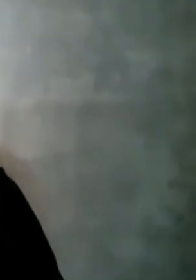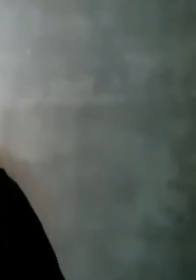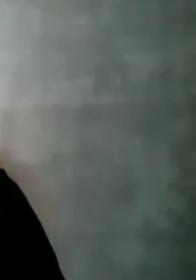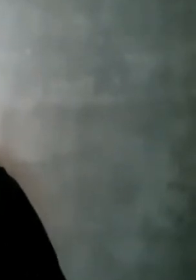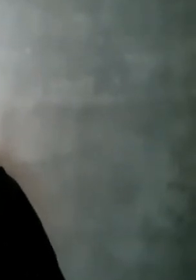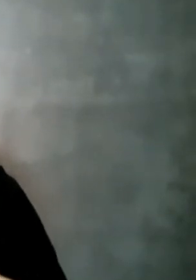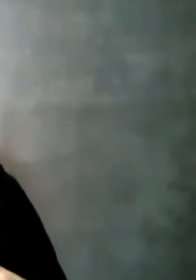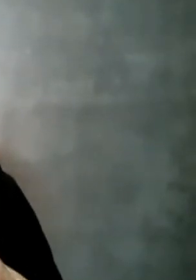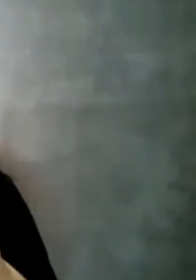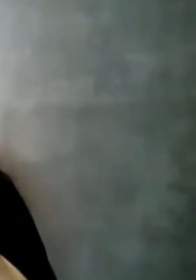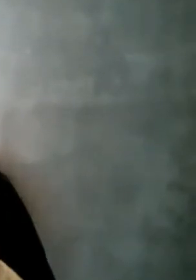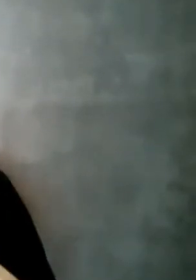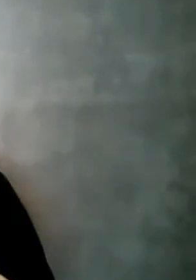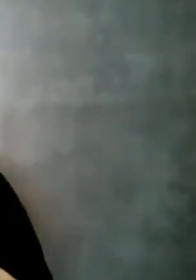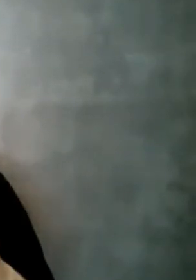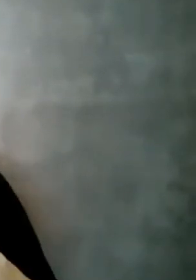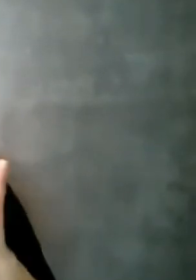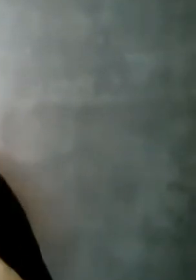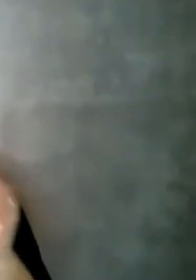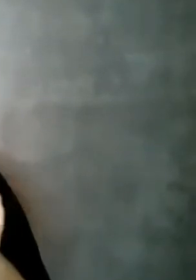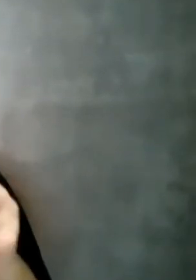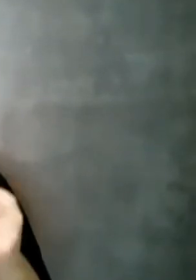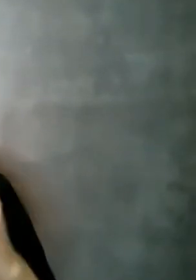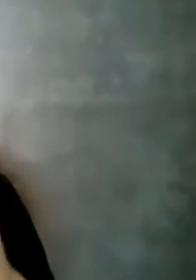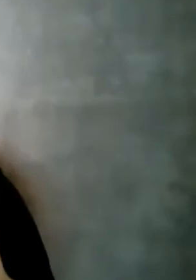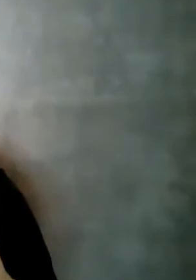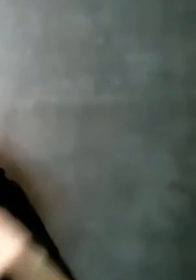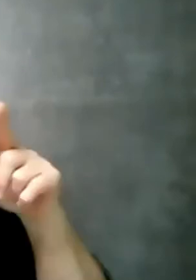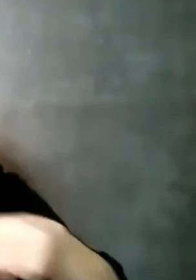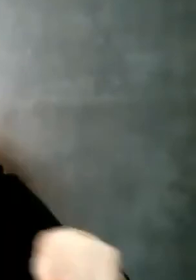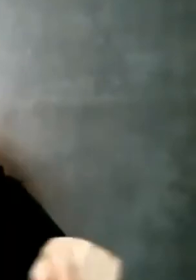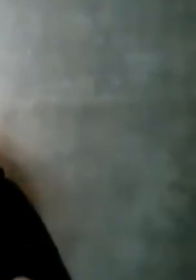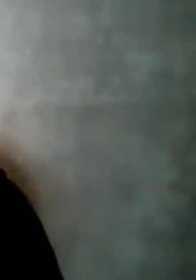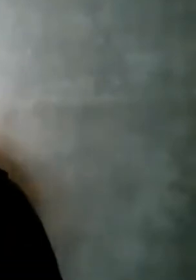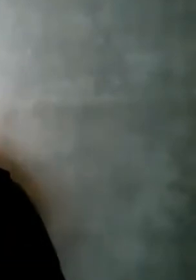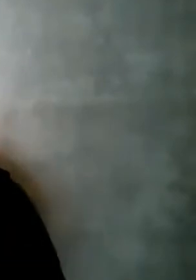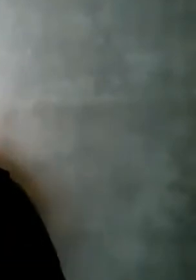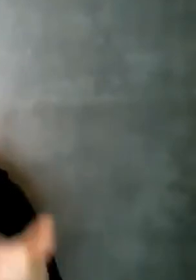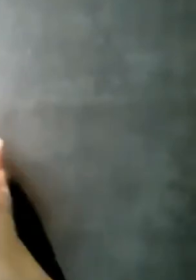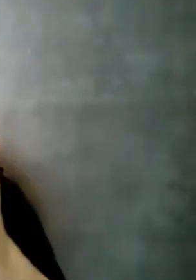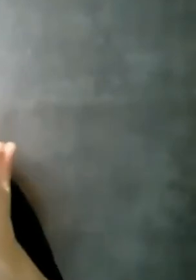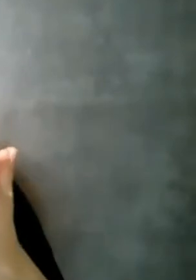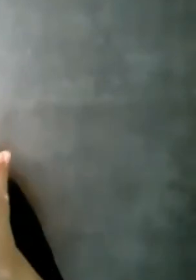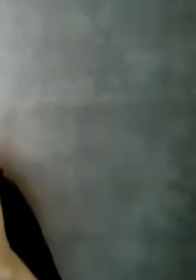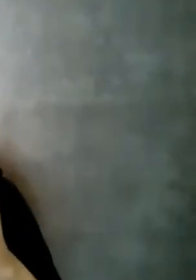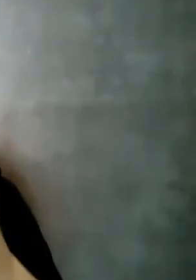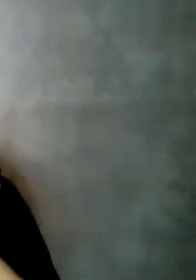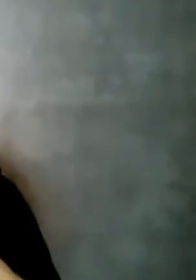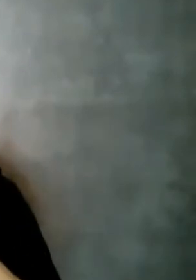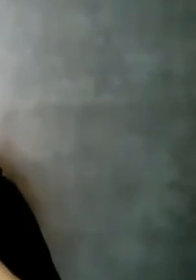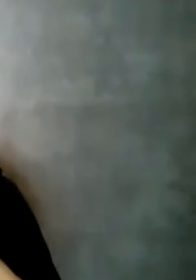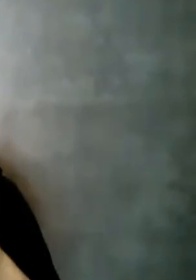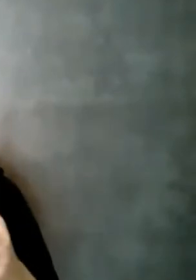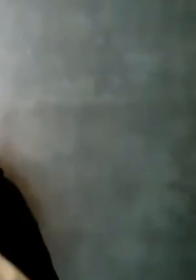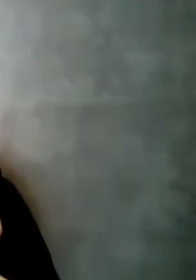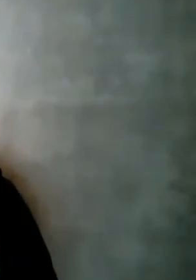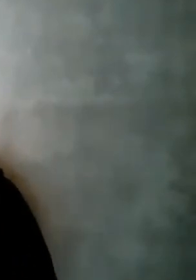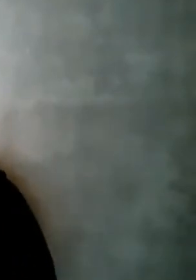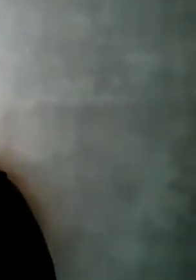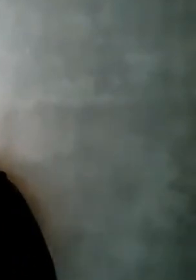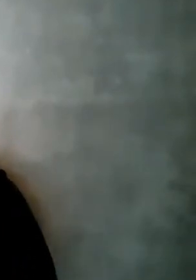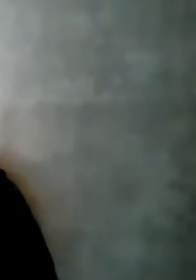bit more about how randomized block designs are in terms of treatment effects? Well,